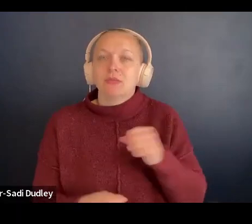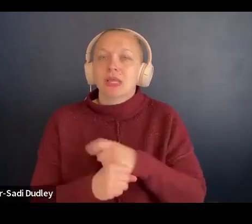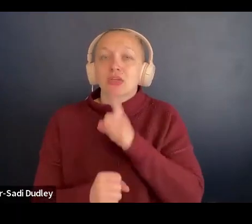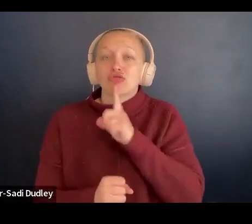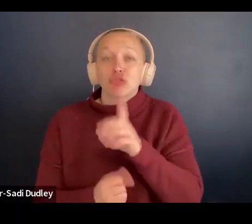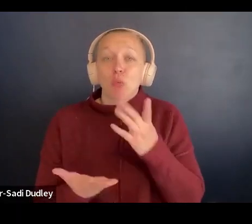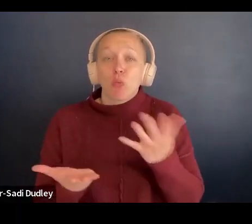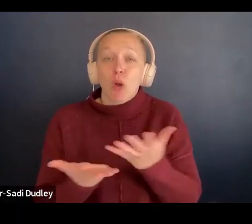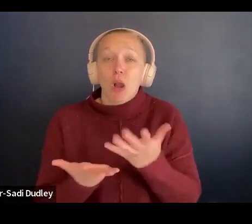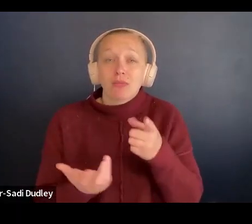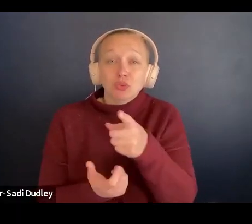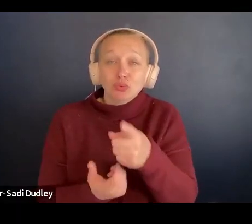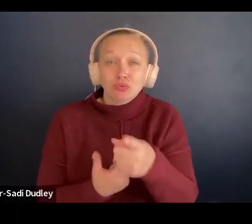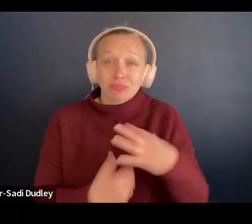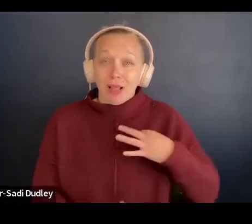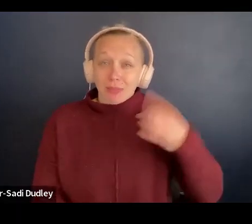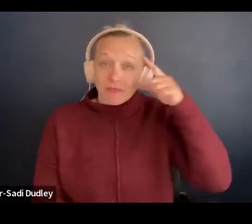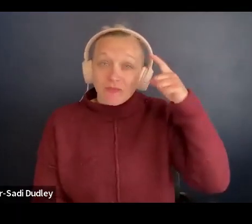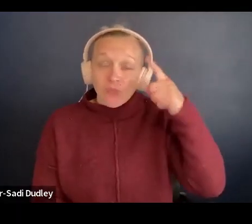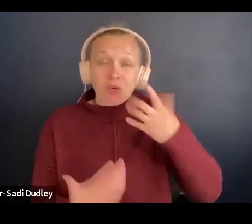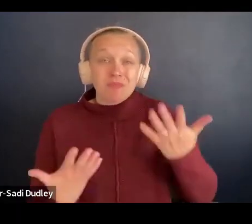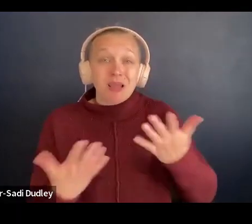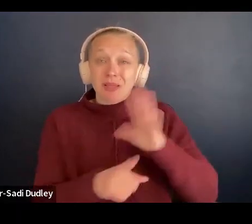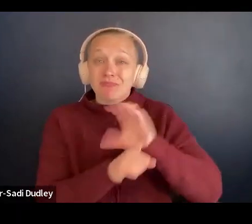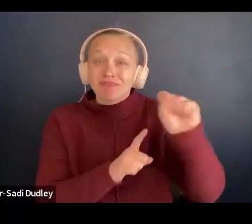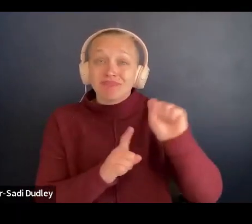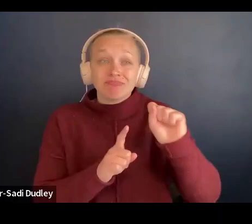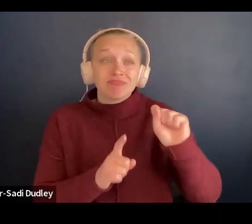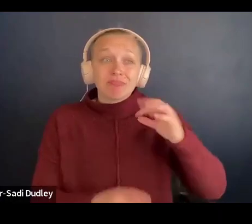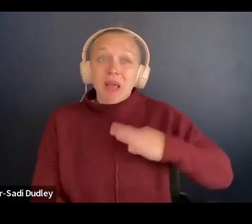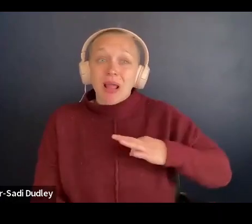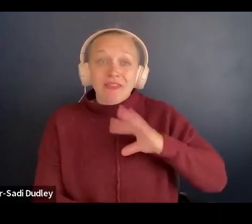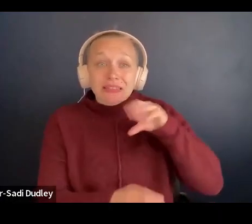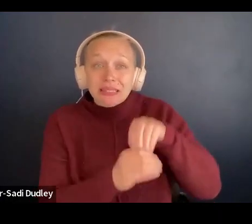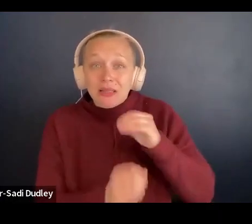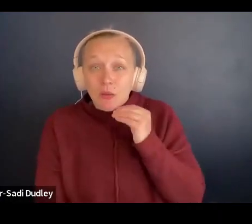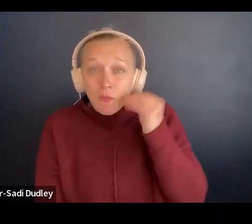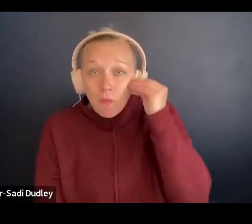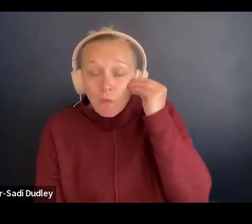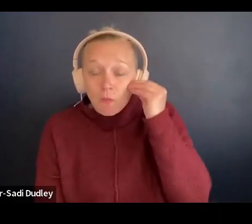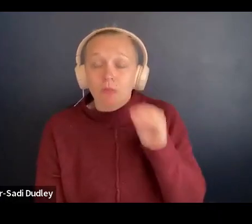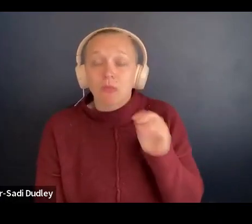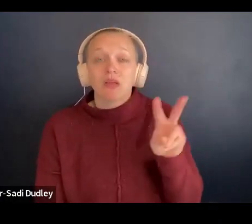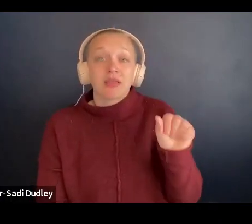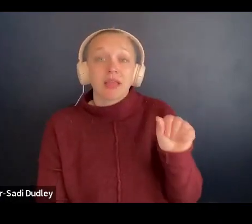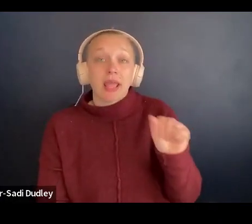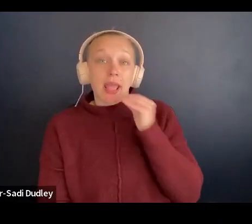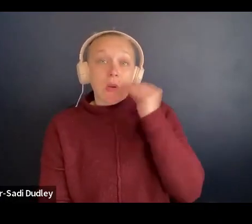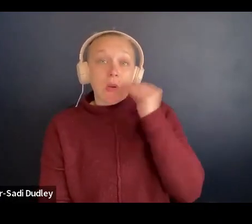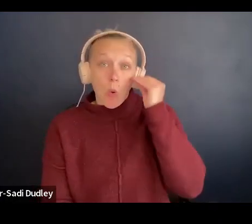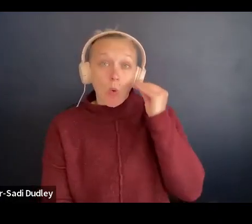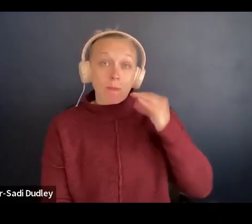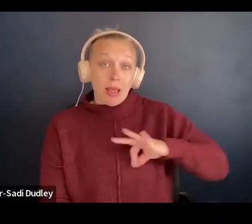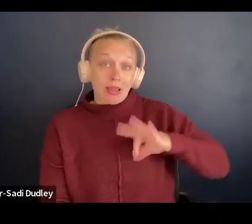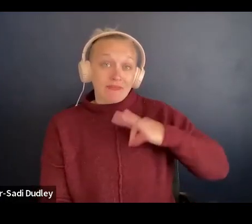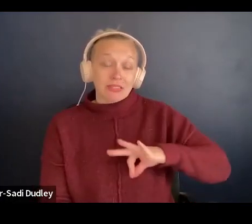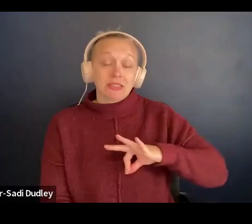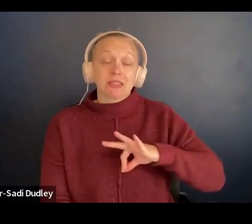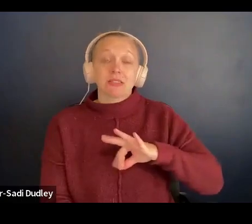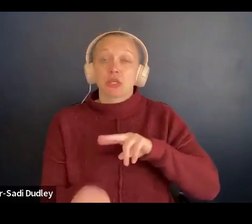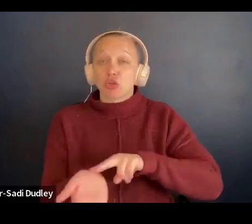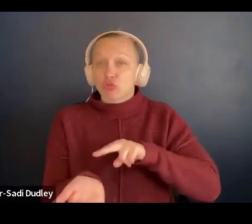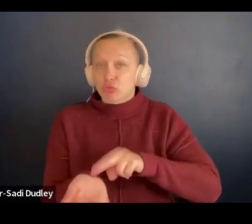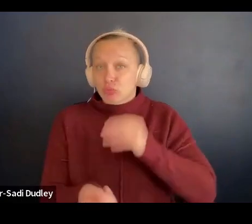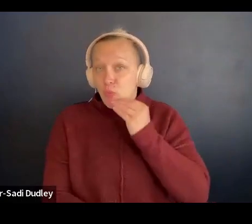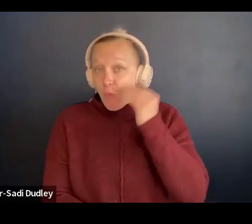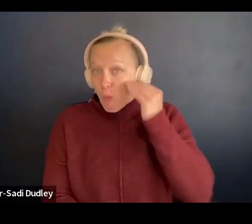entitled to amazing health care benefits in the home, VA home benefits, nursing home